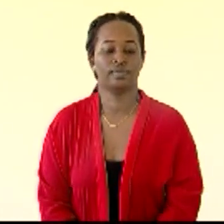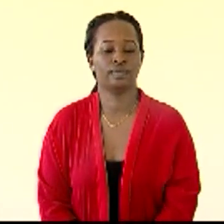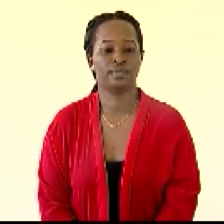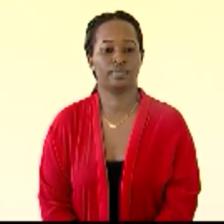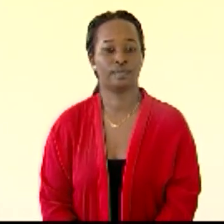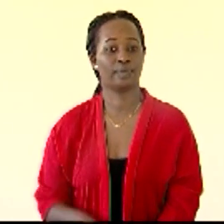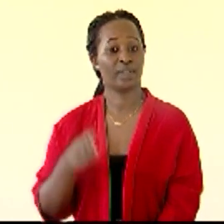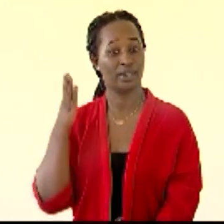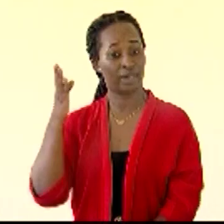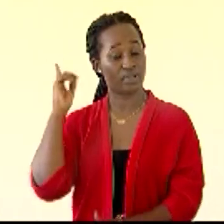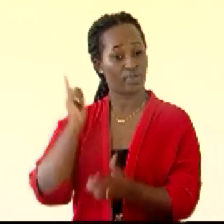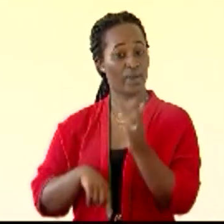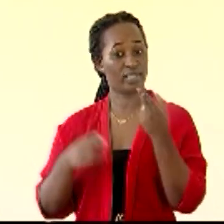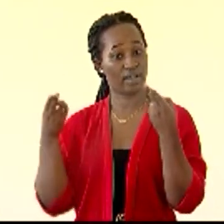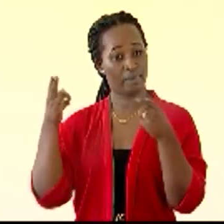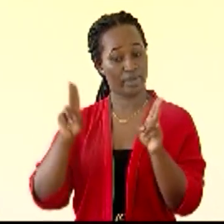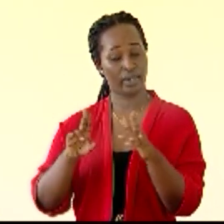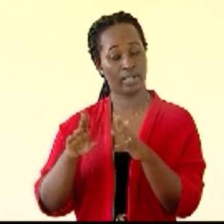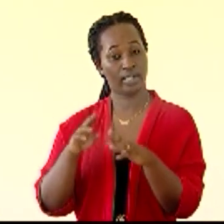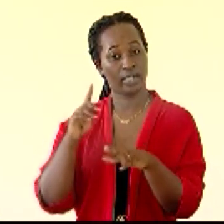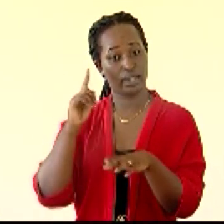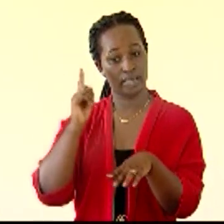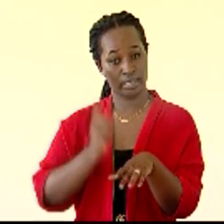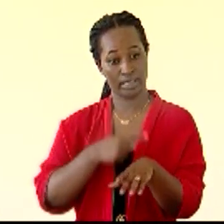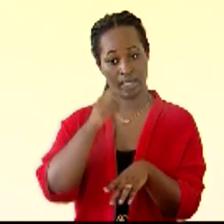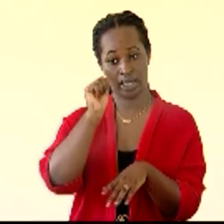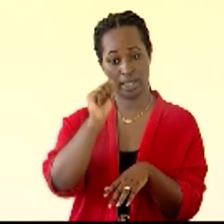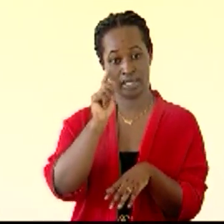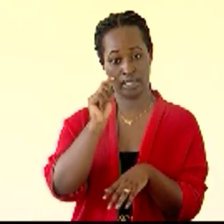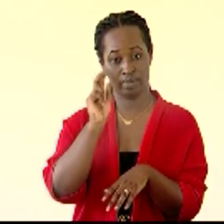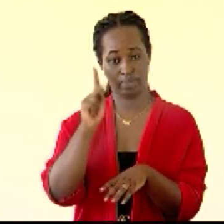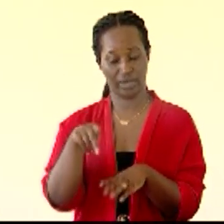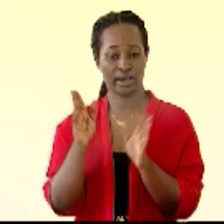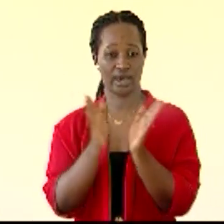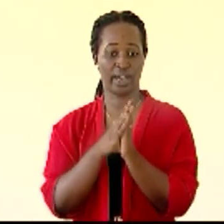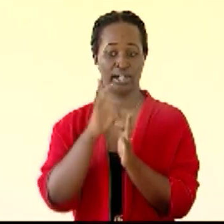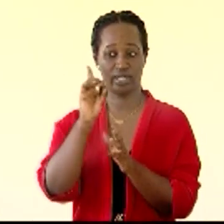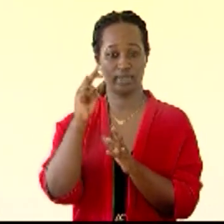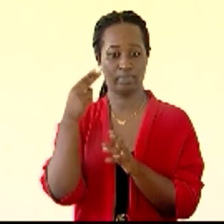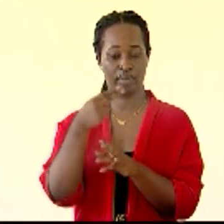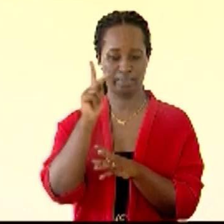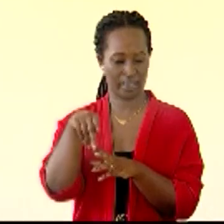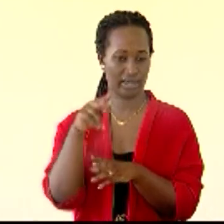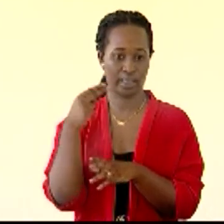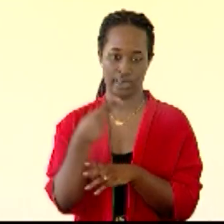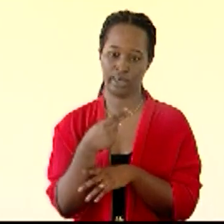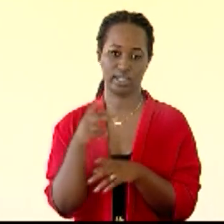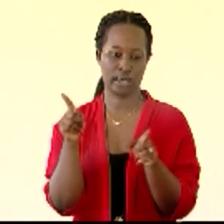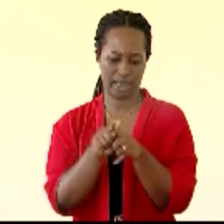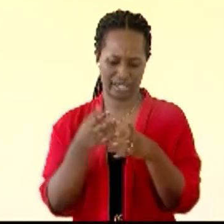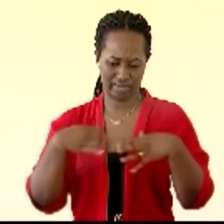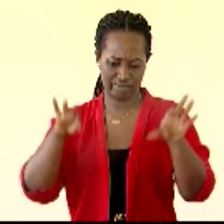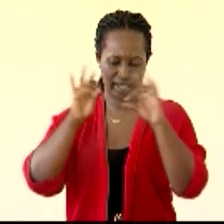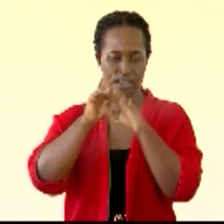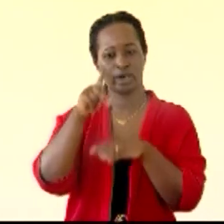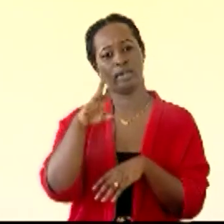that's exactly what is happening. We have ATP and deep H as major products of the light reaction. Remember, this occurs in